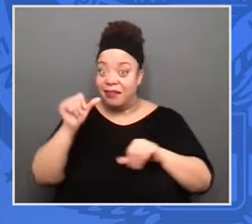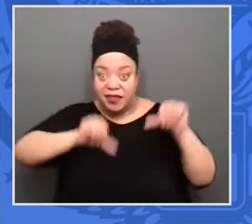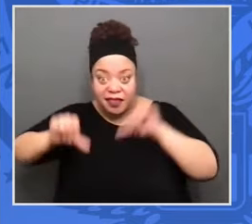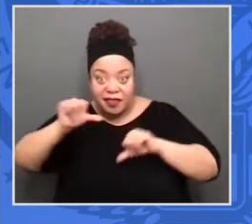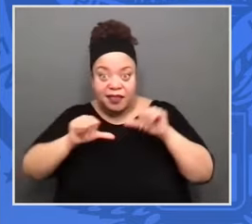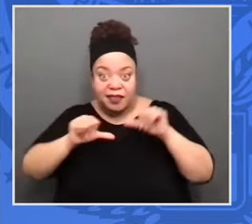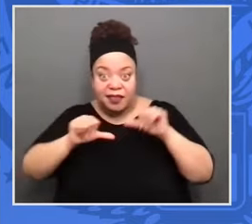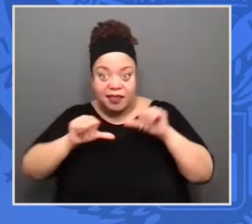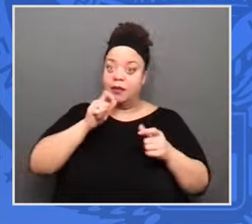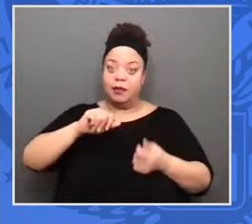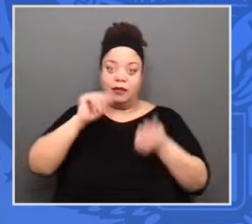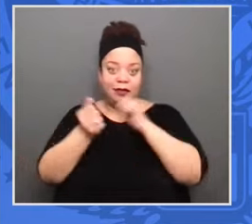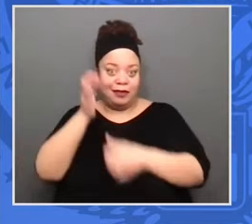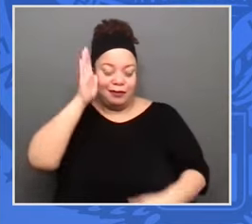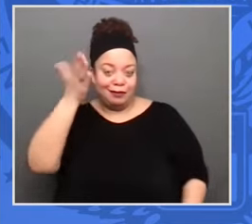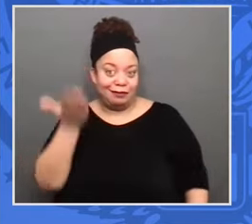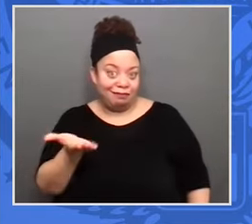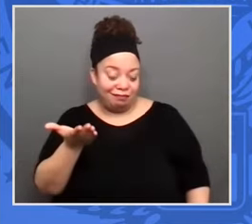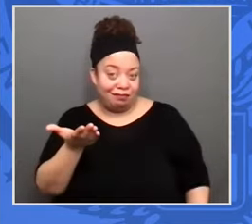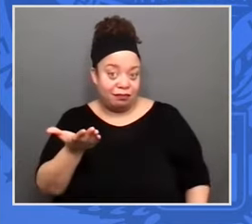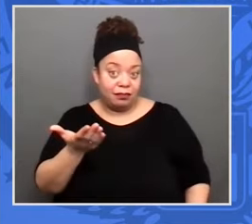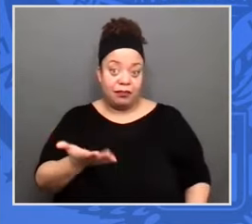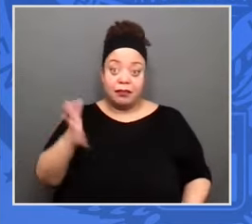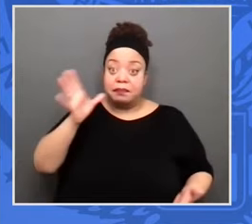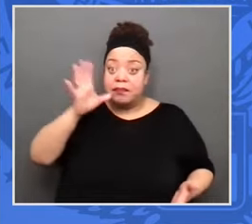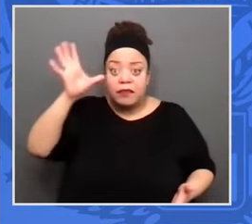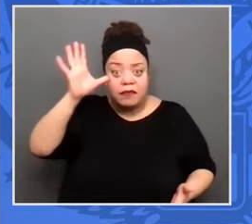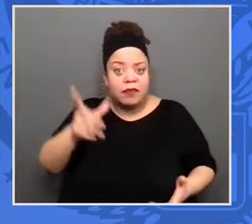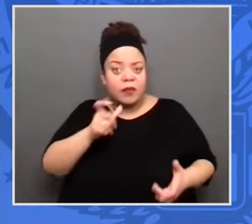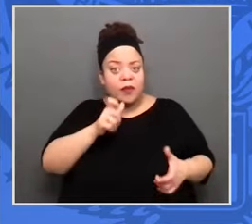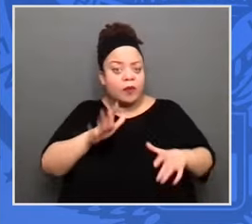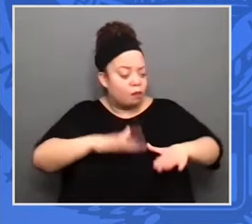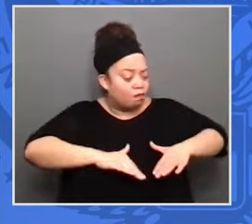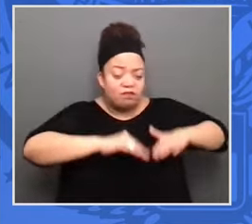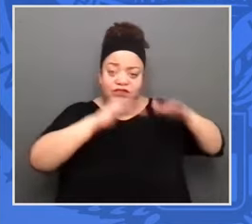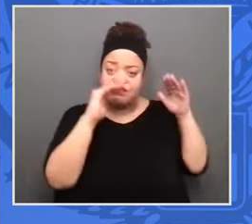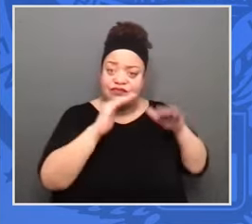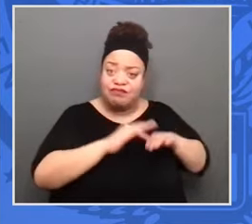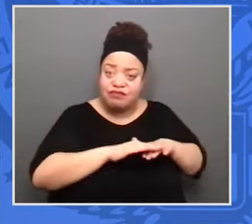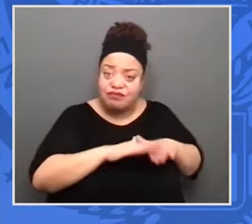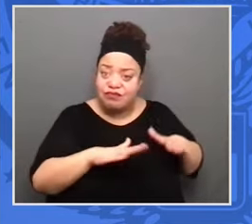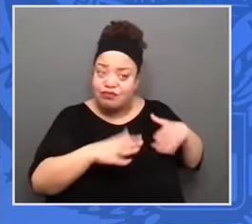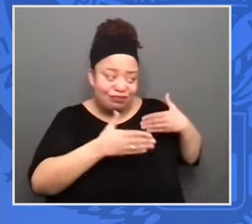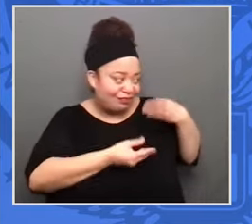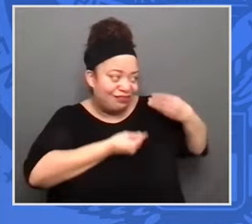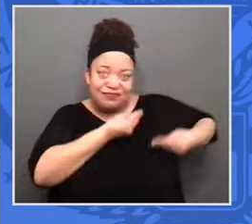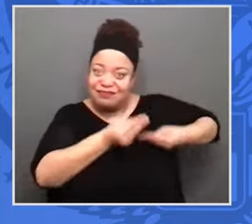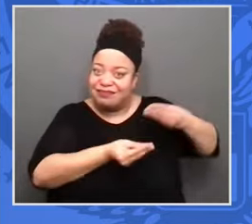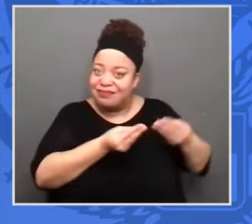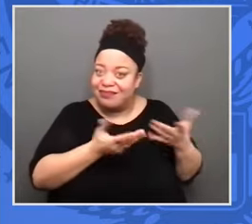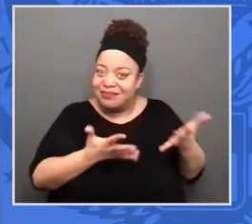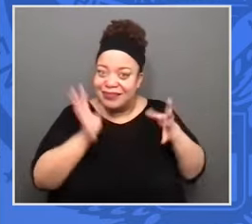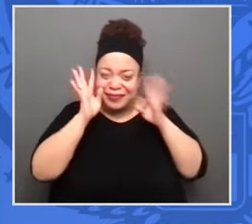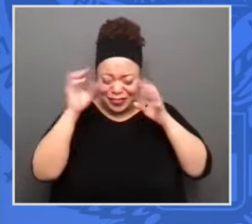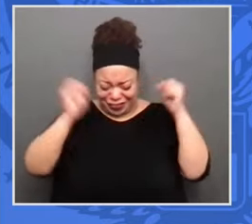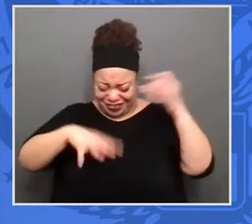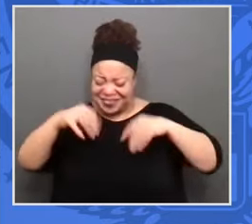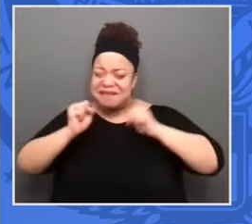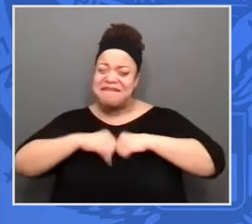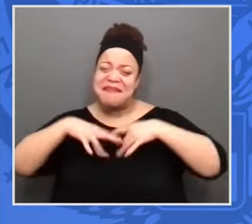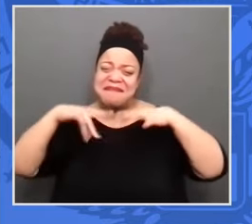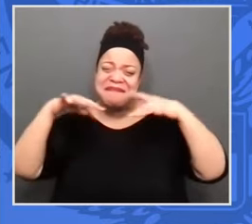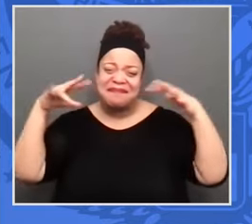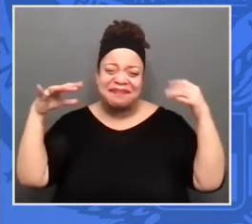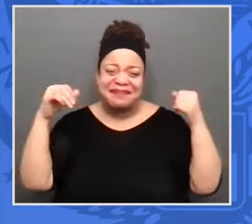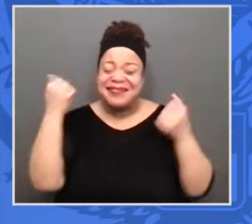generations to come, in the innovators and the educators, in everyone, everywhere, who is building a better